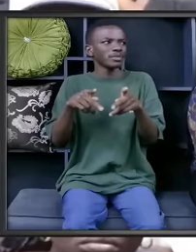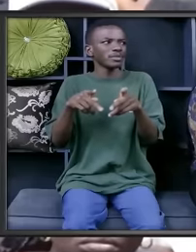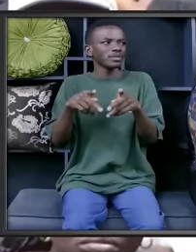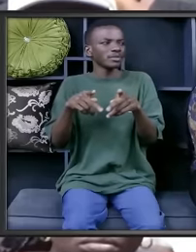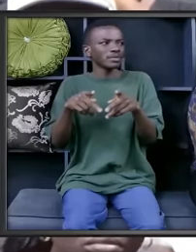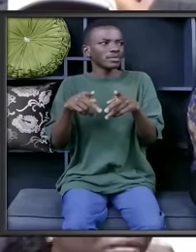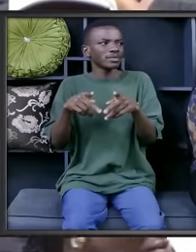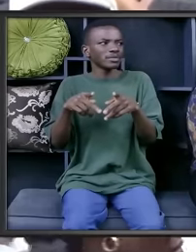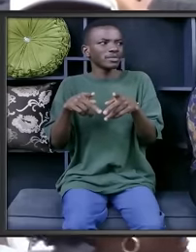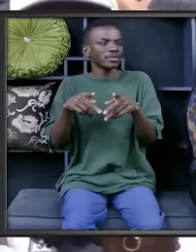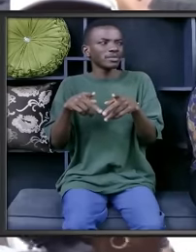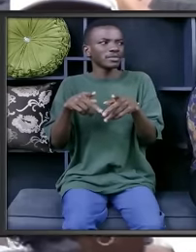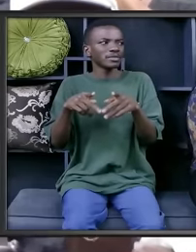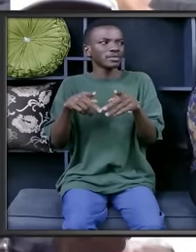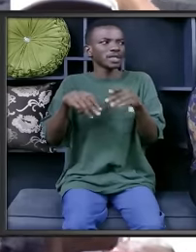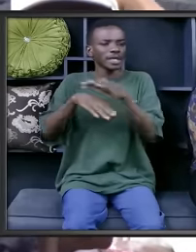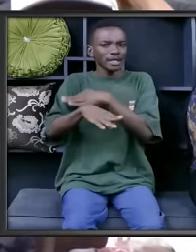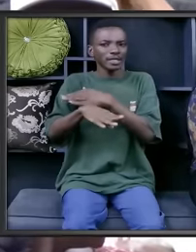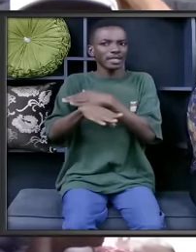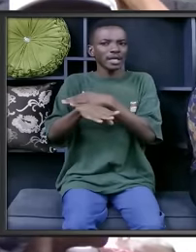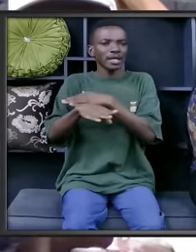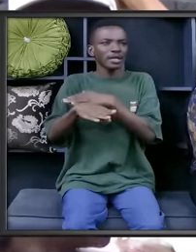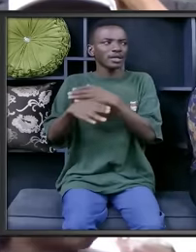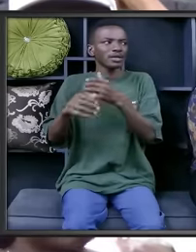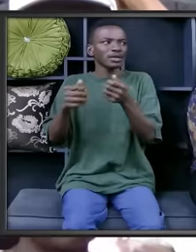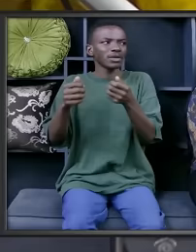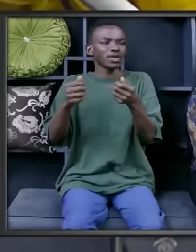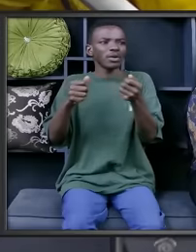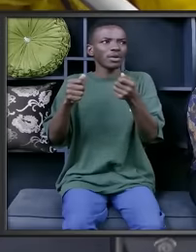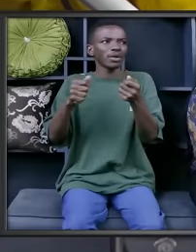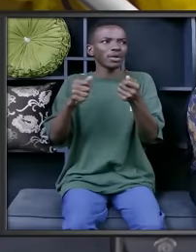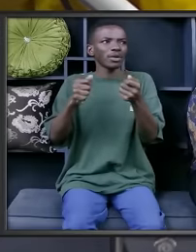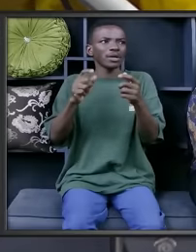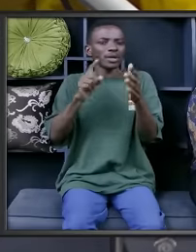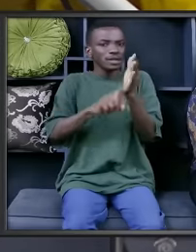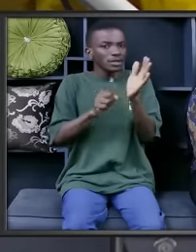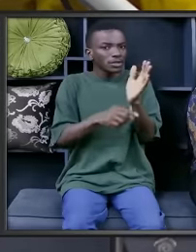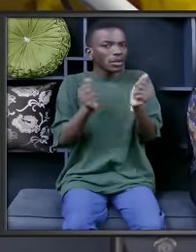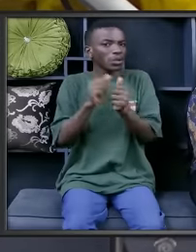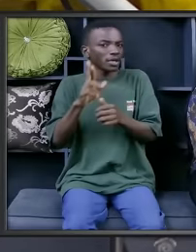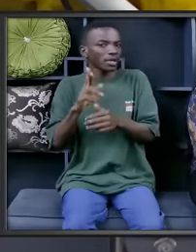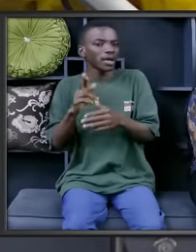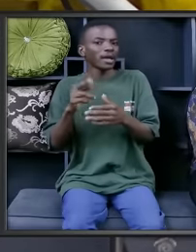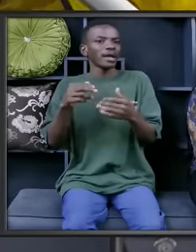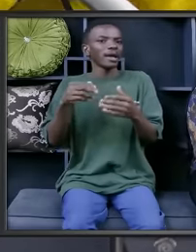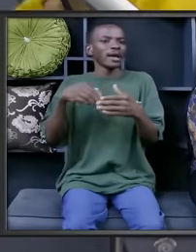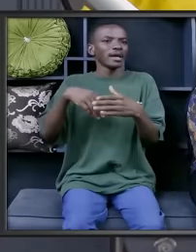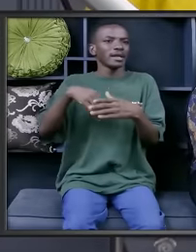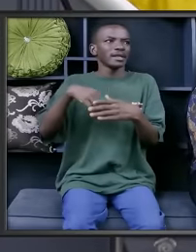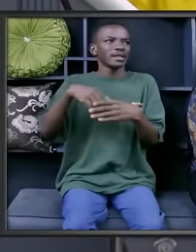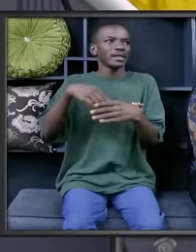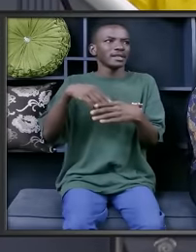Wait. Una go dey go for inside motor. Inside the car. He go park. He go discuss with me. If I, because he's paranoid,